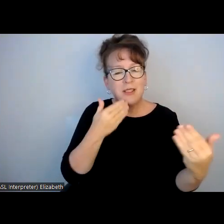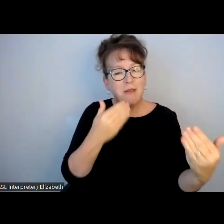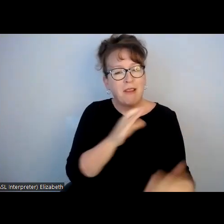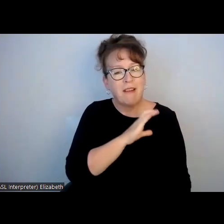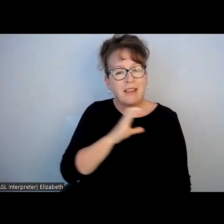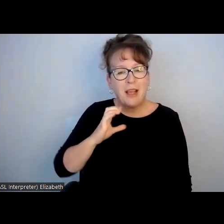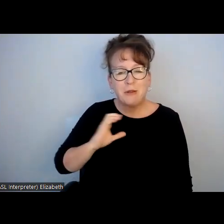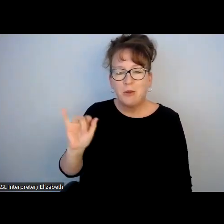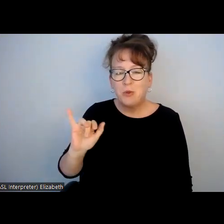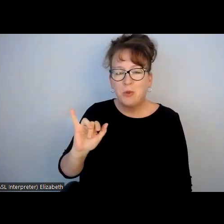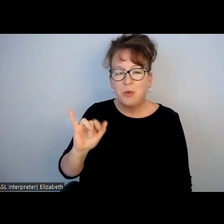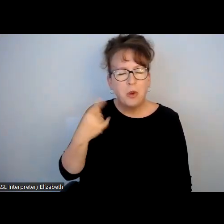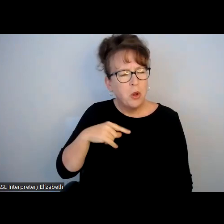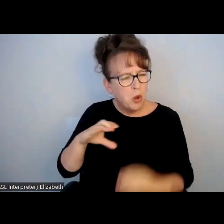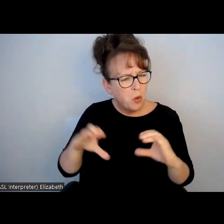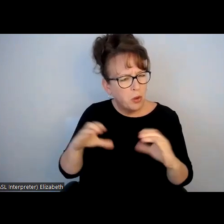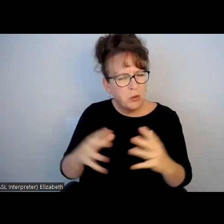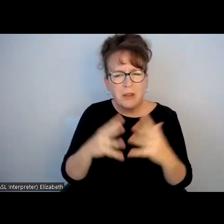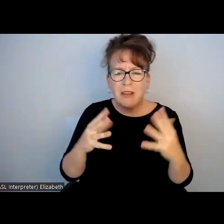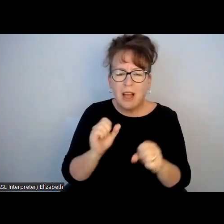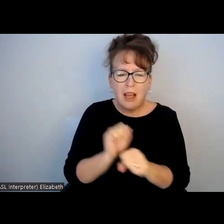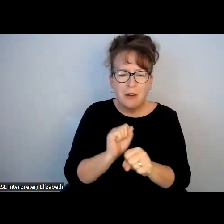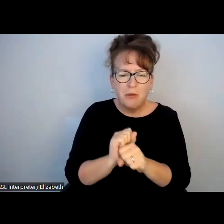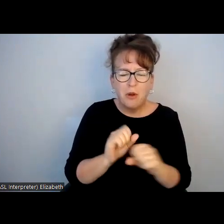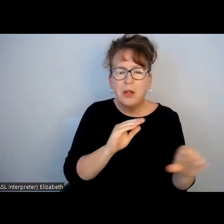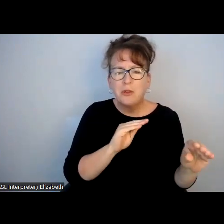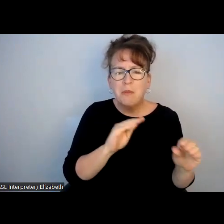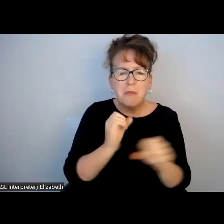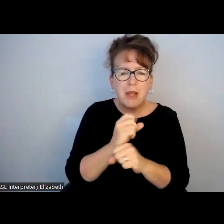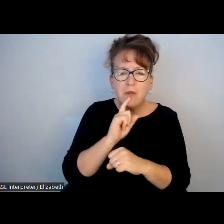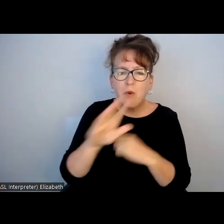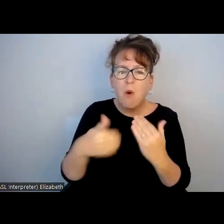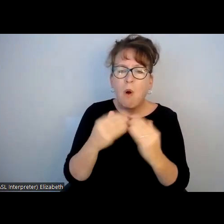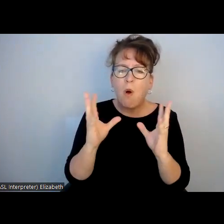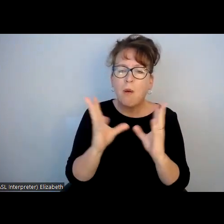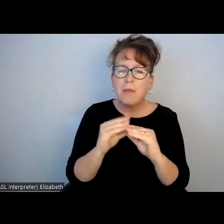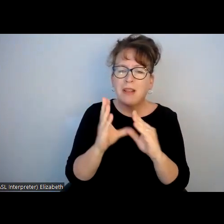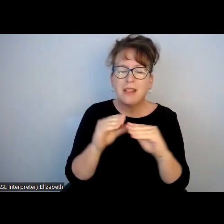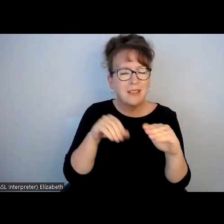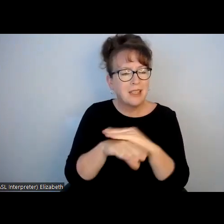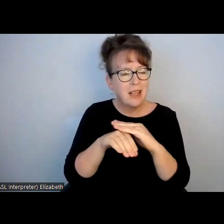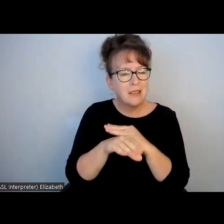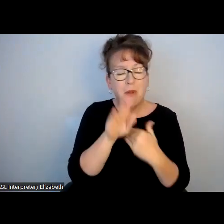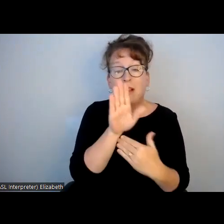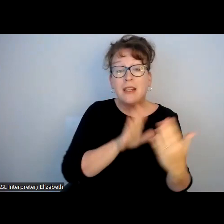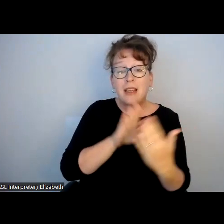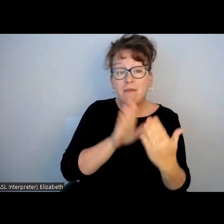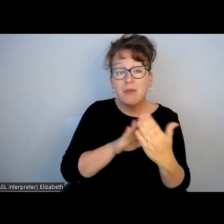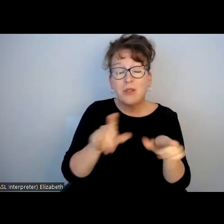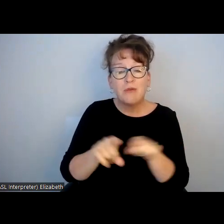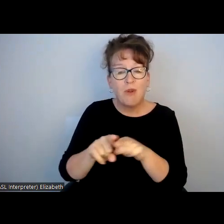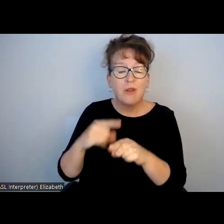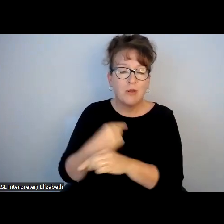of work to move these meetings hybrid to both virtual and in person. And I know it's not easy. And so